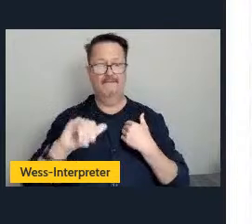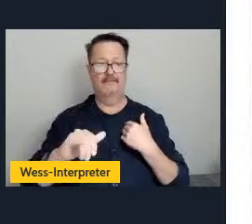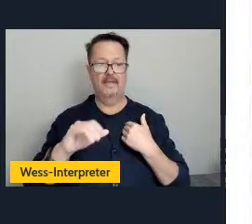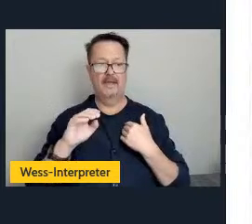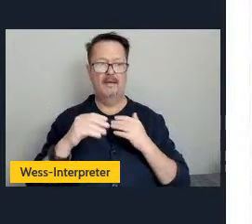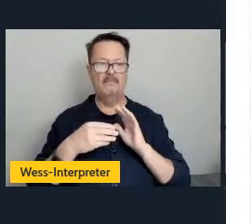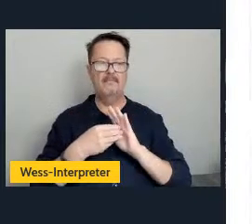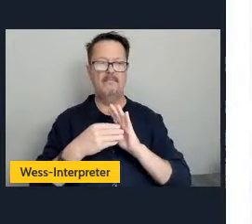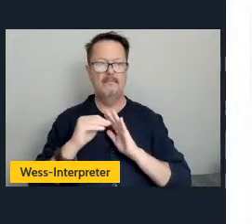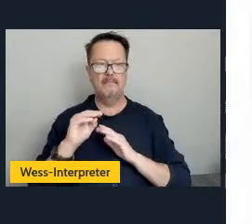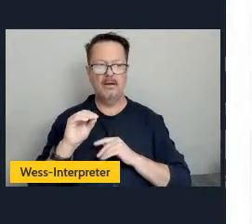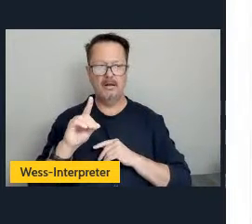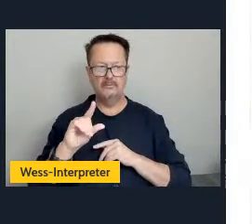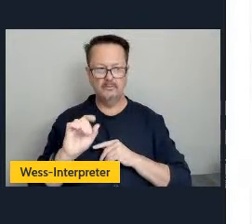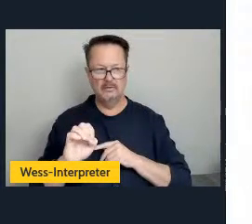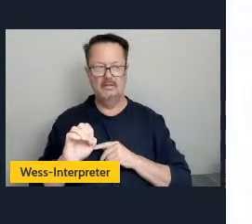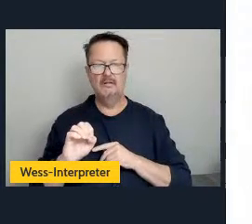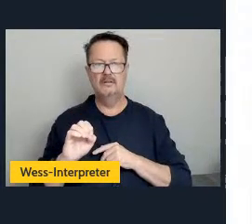and